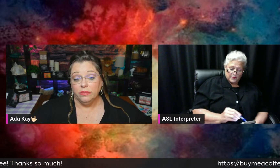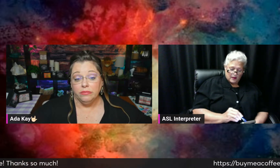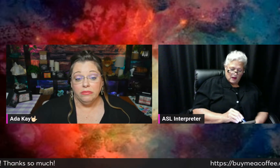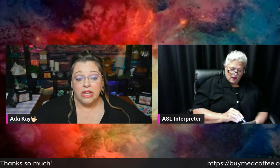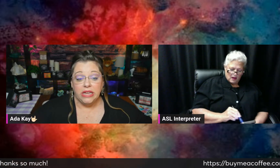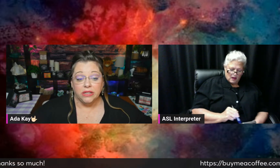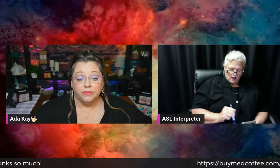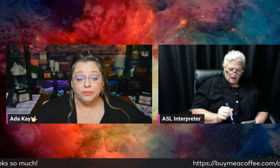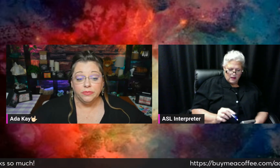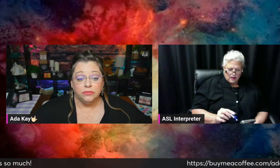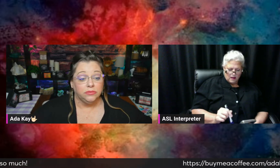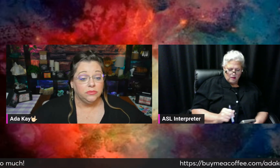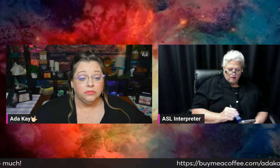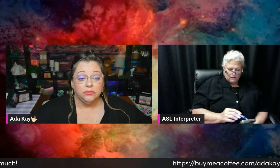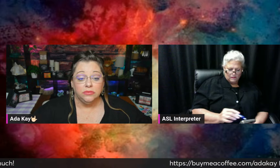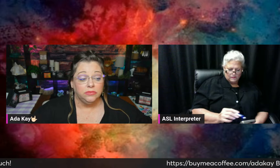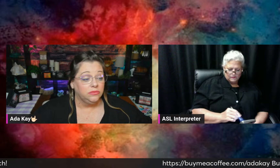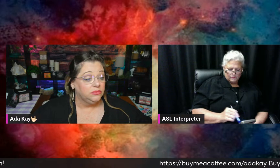Oh, man.